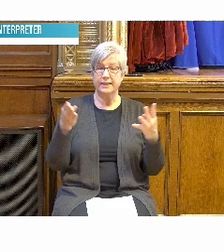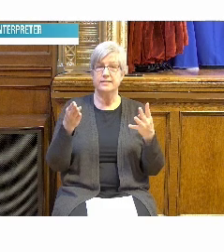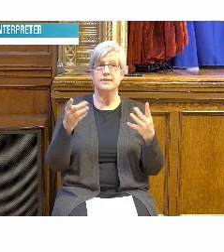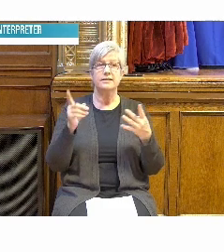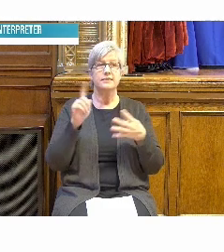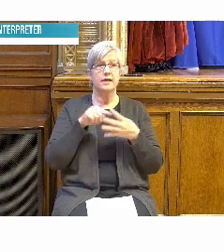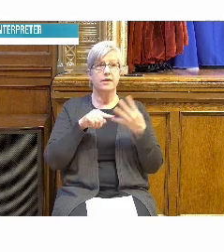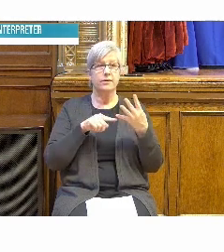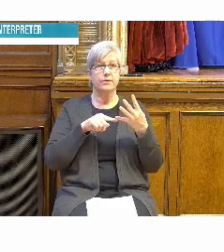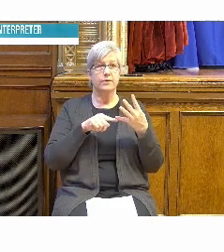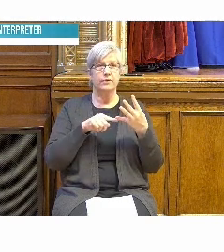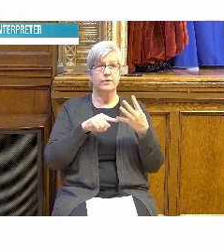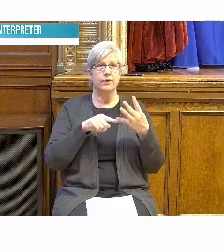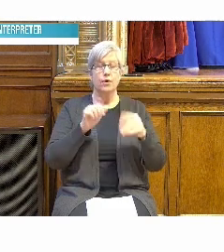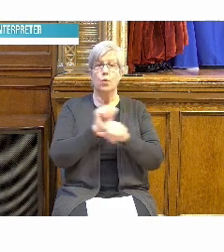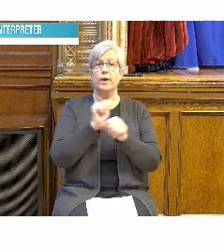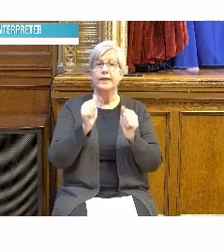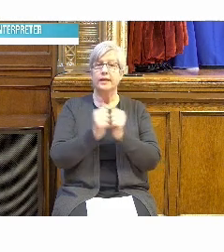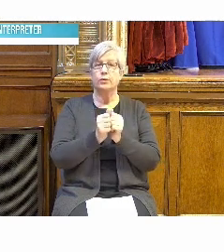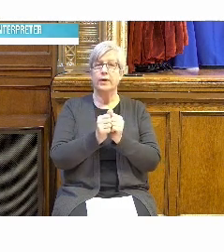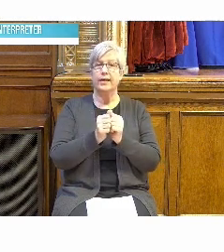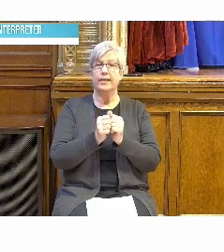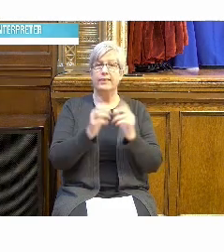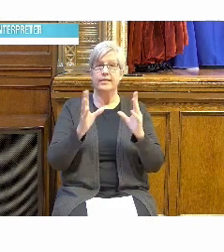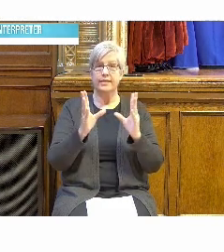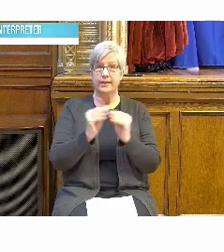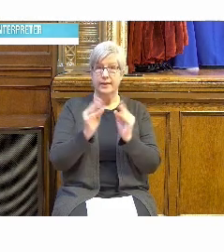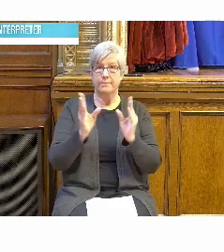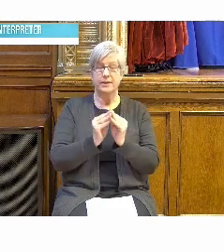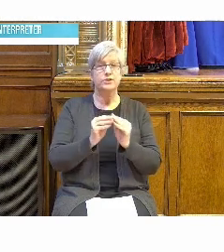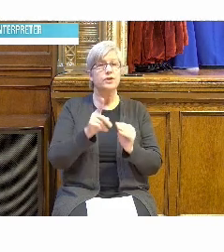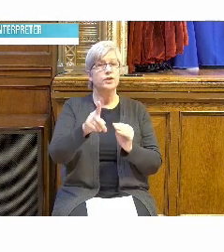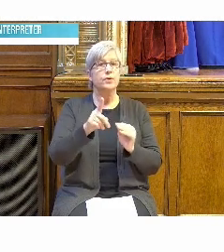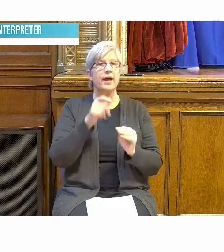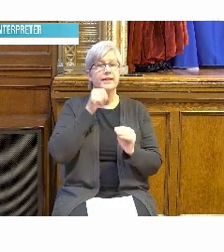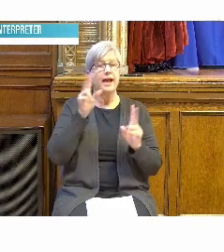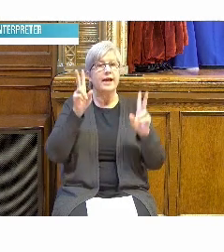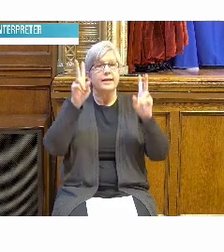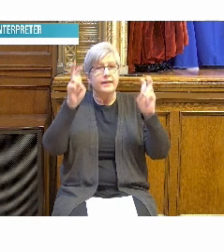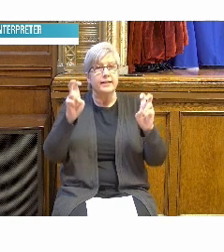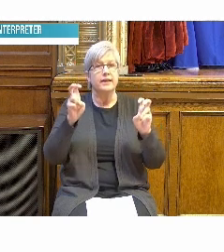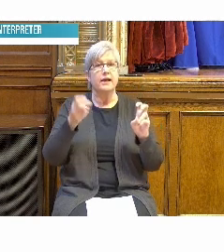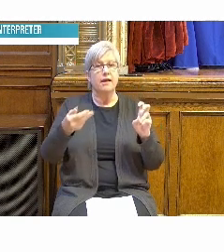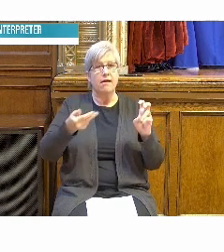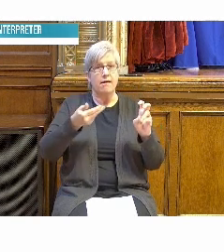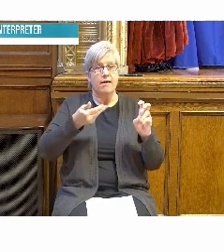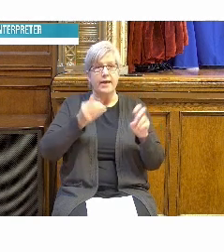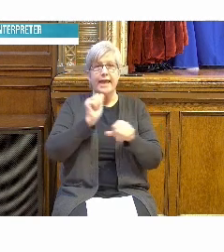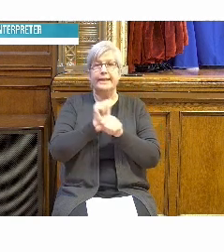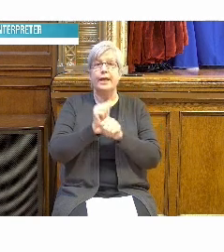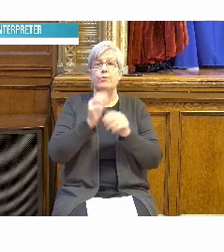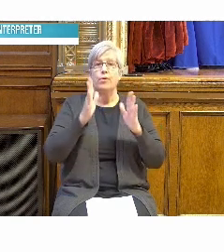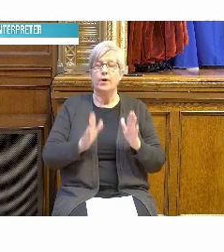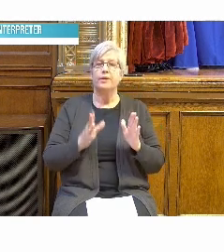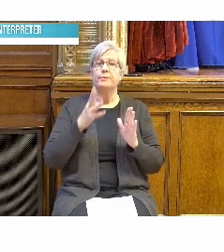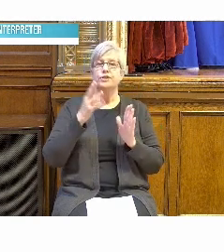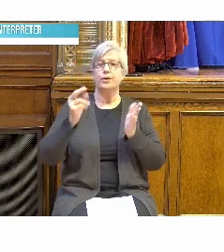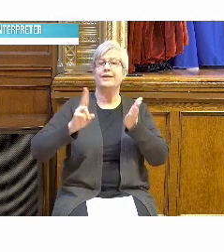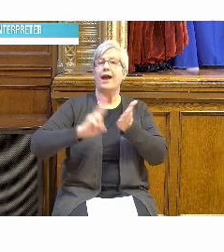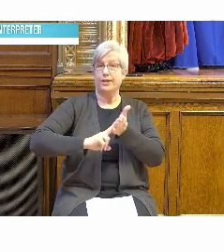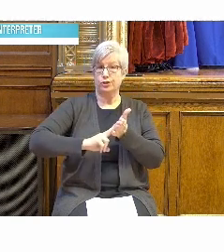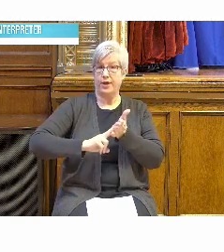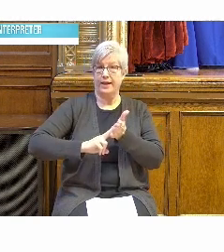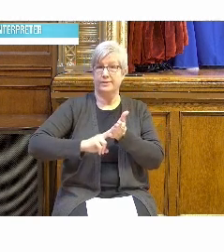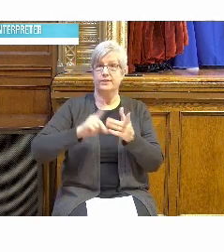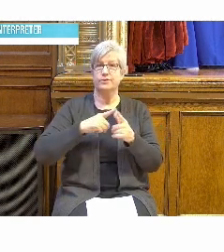so working with the commission, you will not be an employee of the commission, but you will be a contracted figure. And